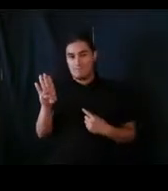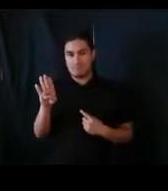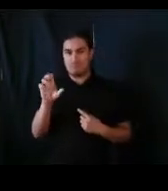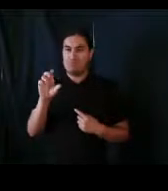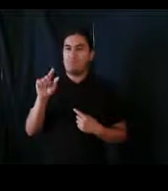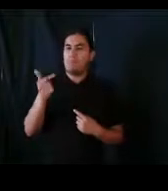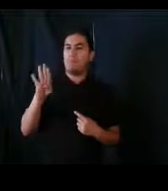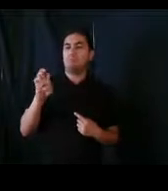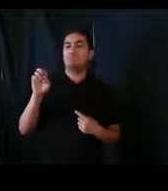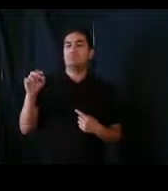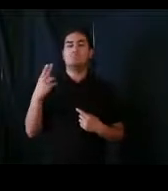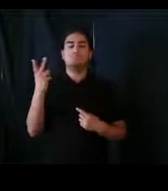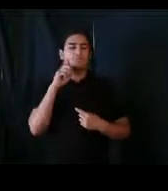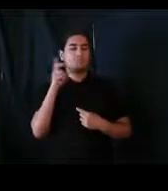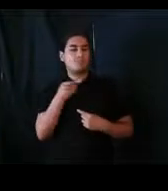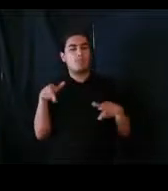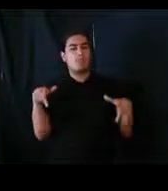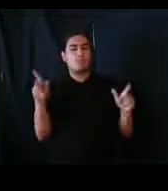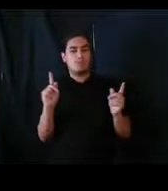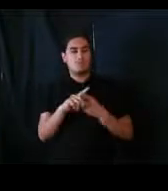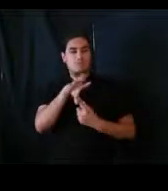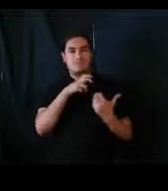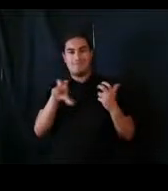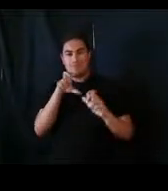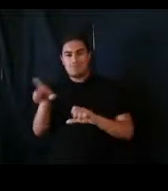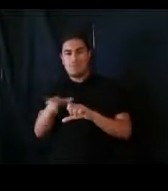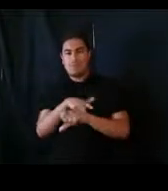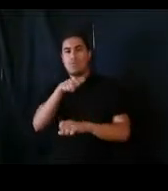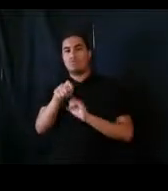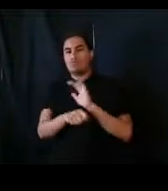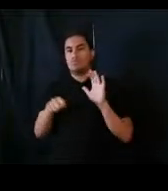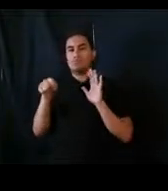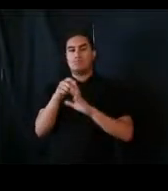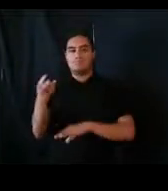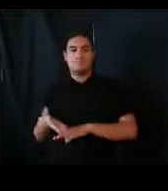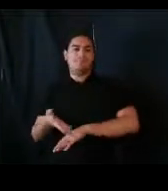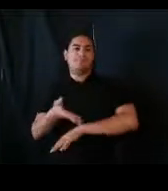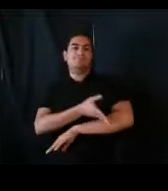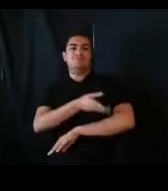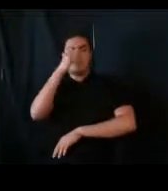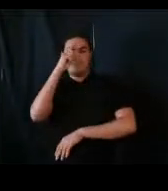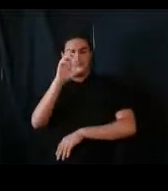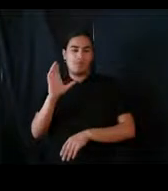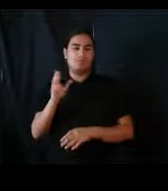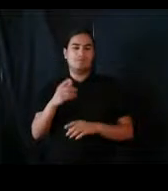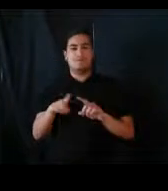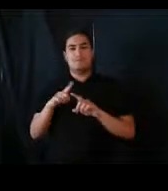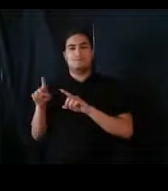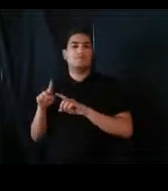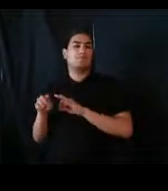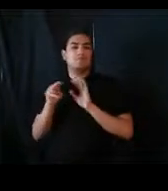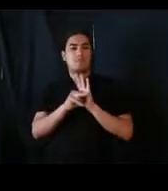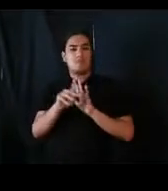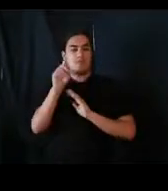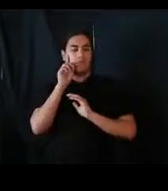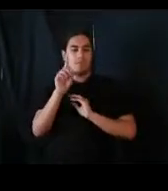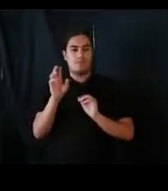unprecedented opportunities to invest in long-term upgrades to southern california's multimodal freight network